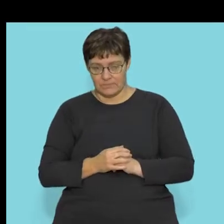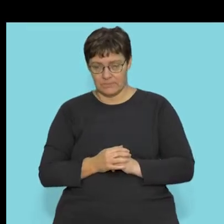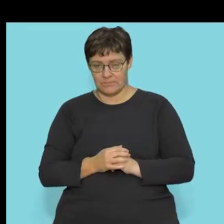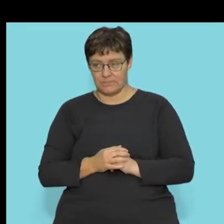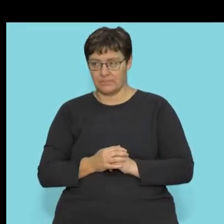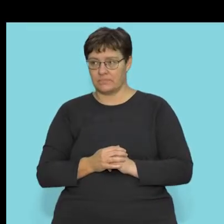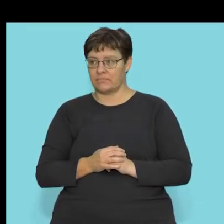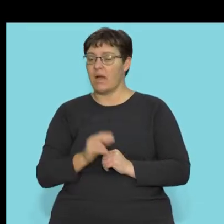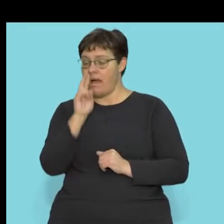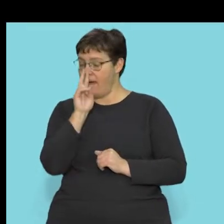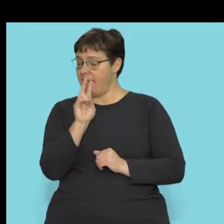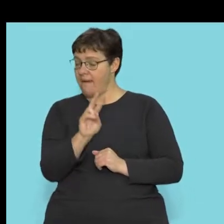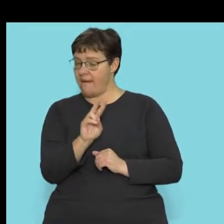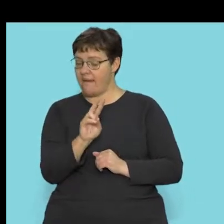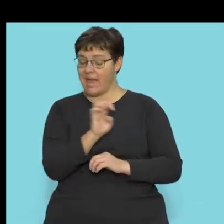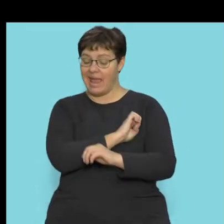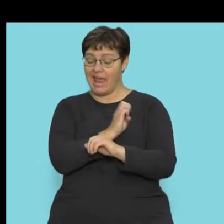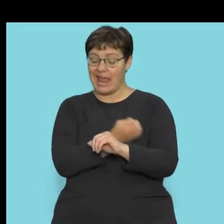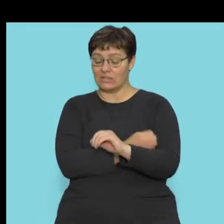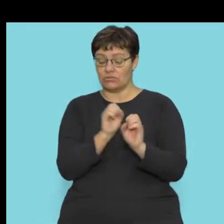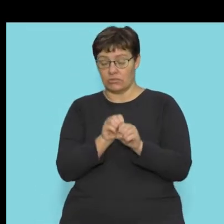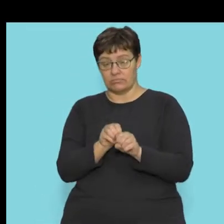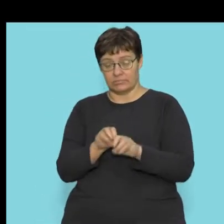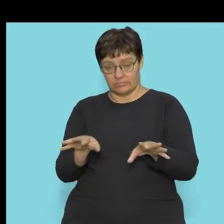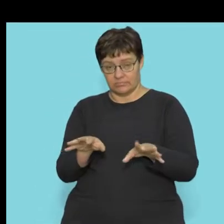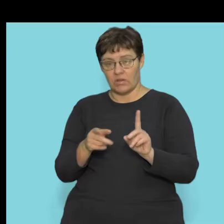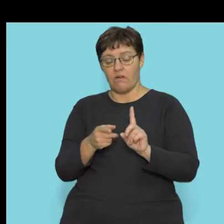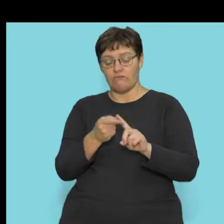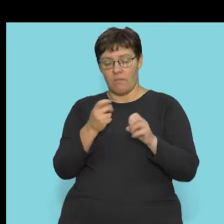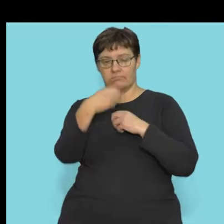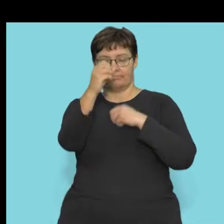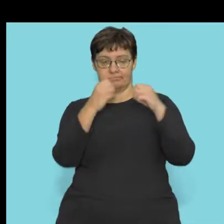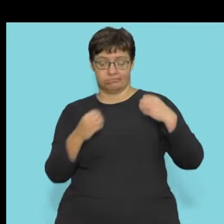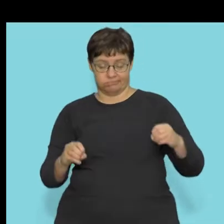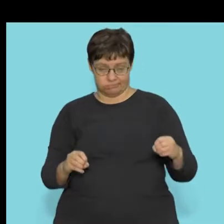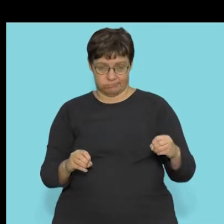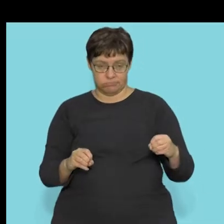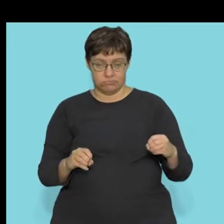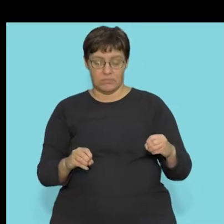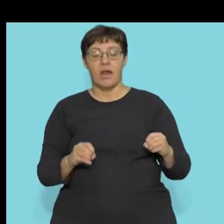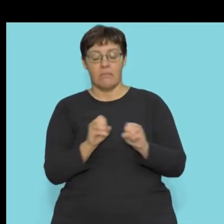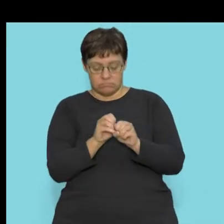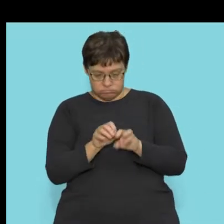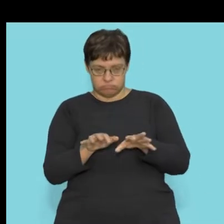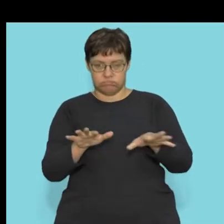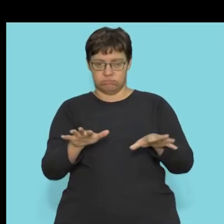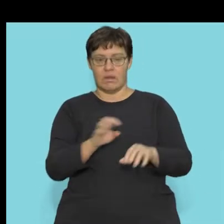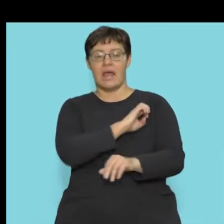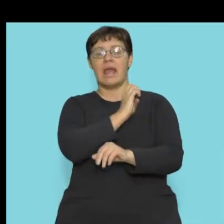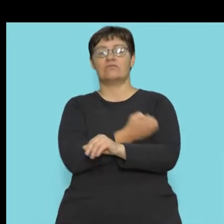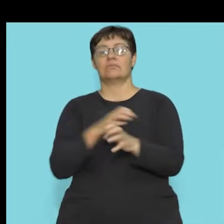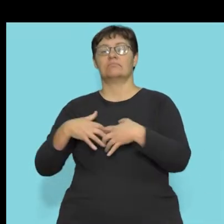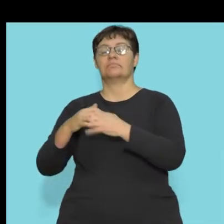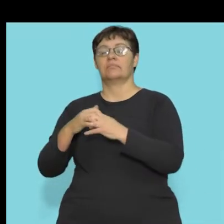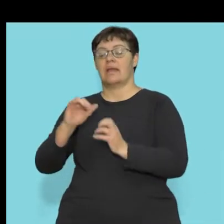So if we look at that, we can see that energy that is released from the breakdown is then used to produce